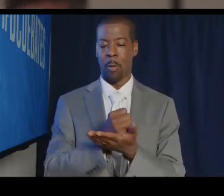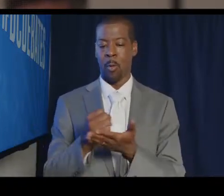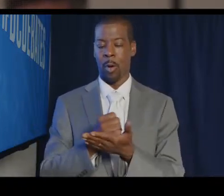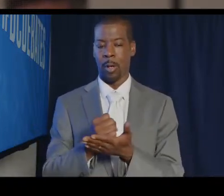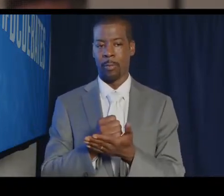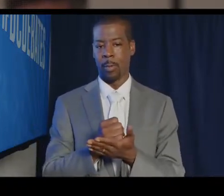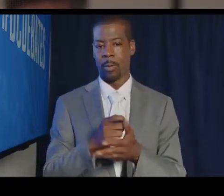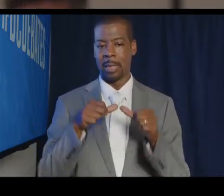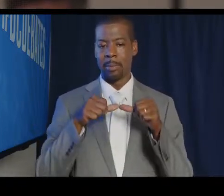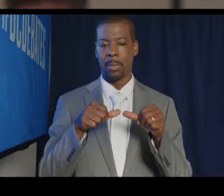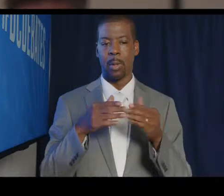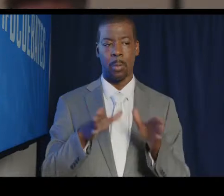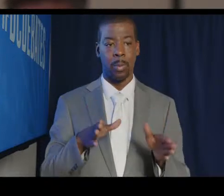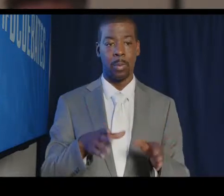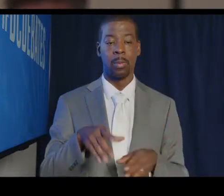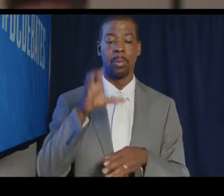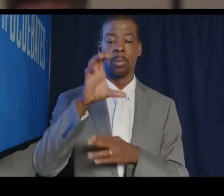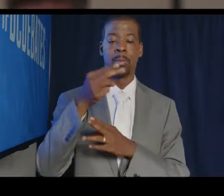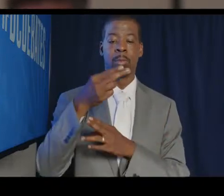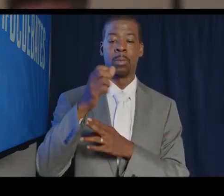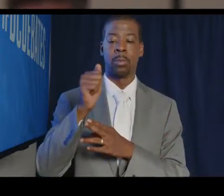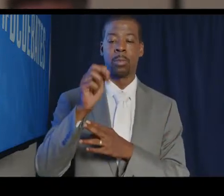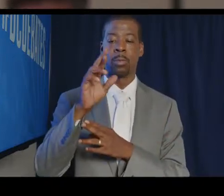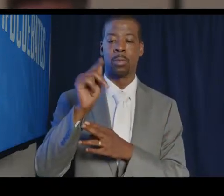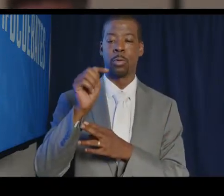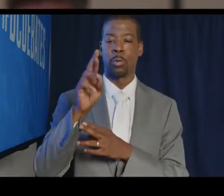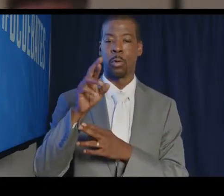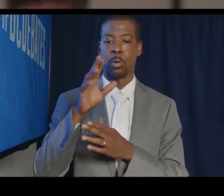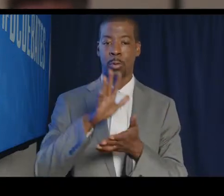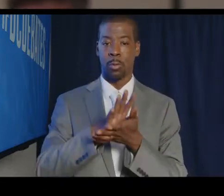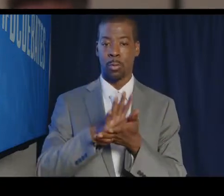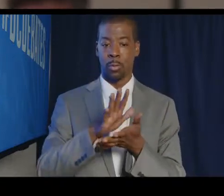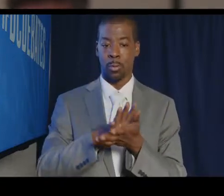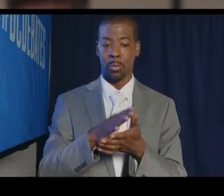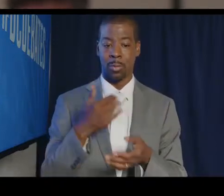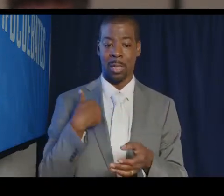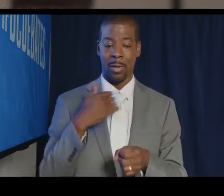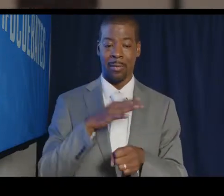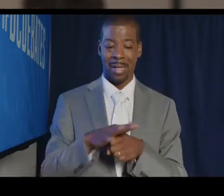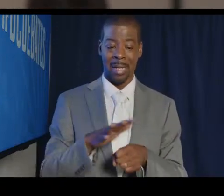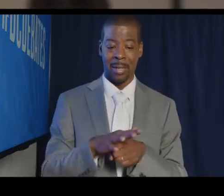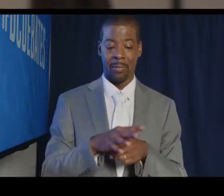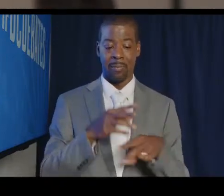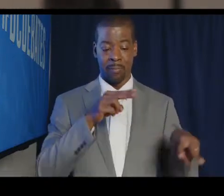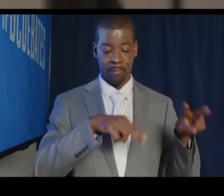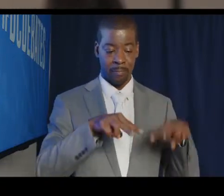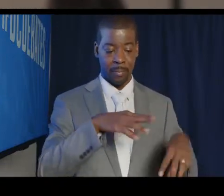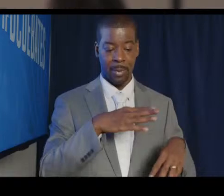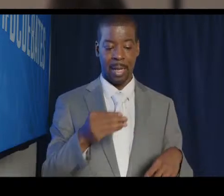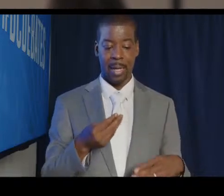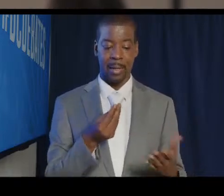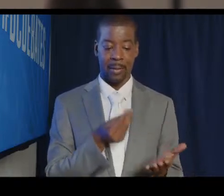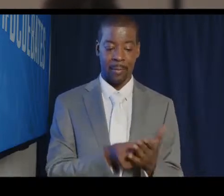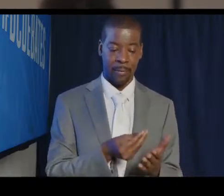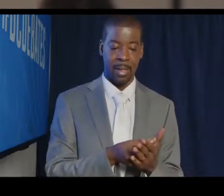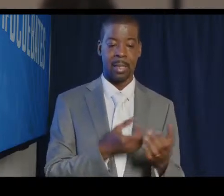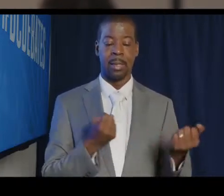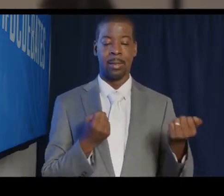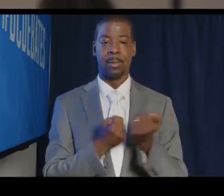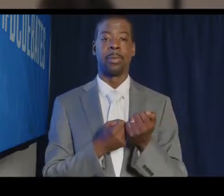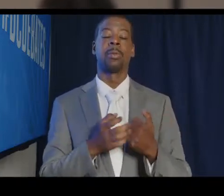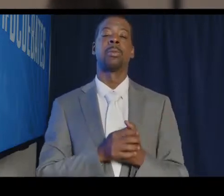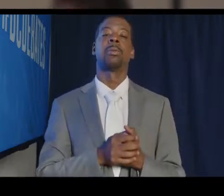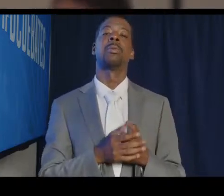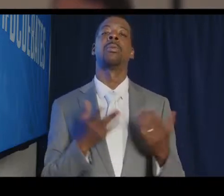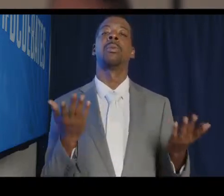charter schools get enough oversight? And would the DC Charter School Board do what could the DC Charter School